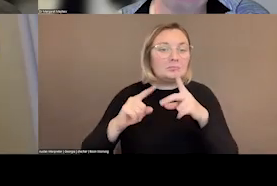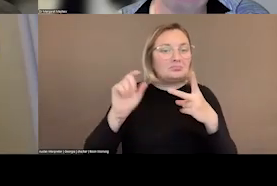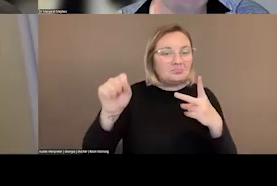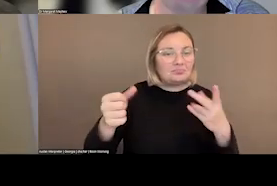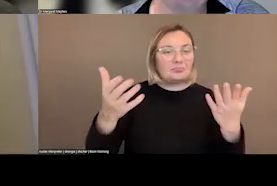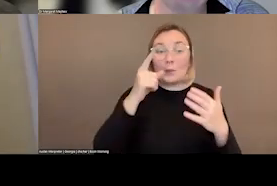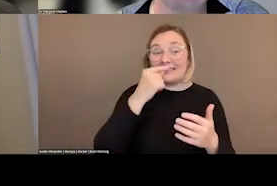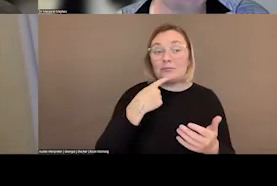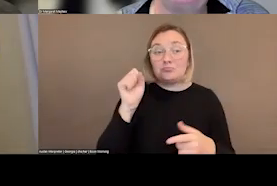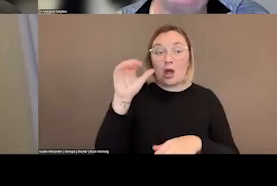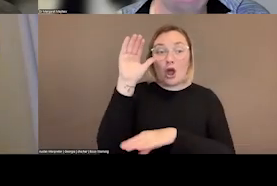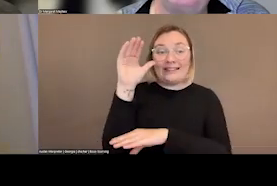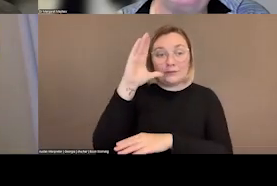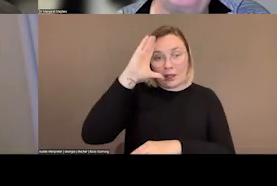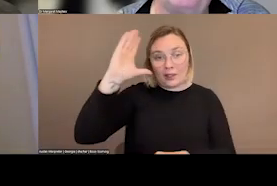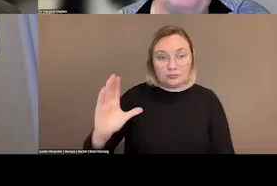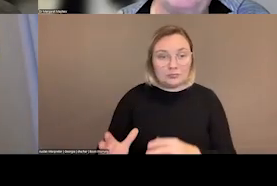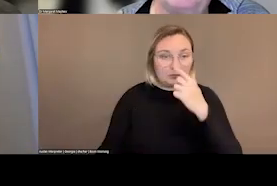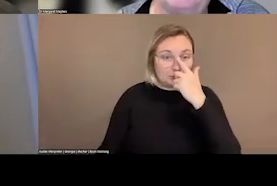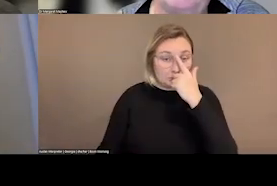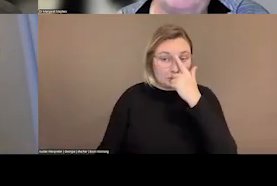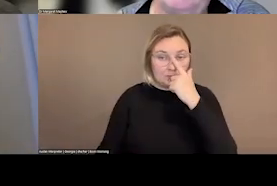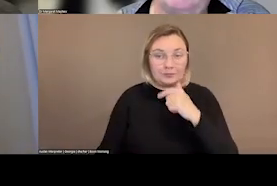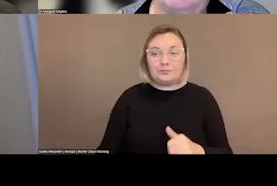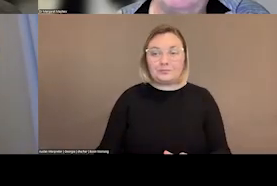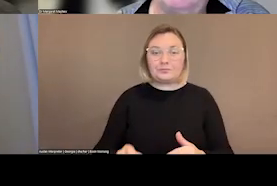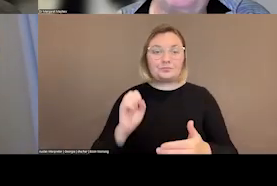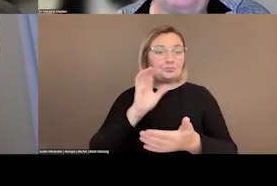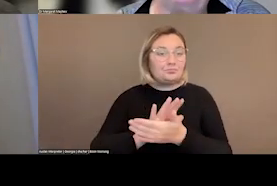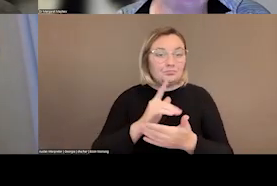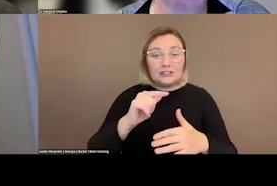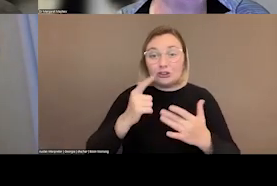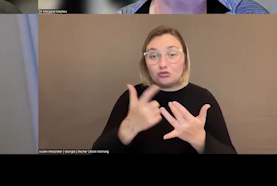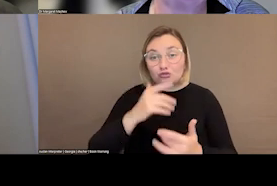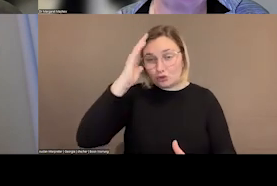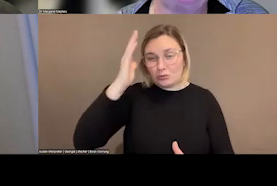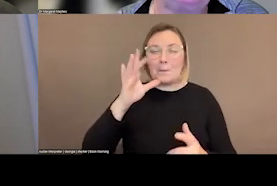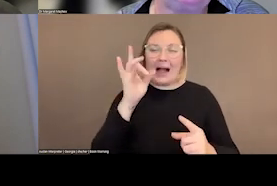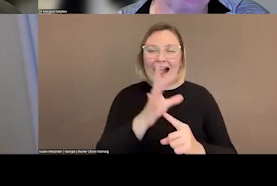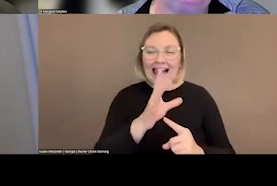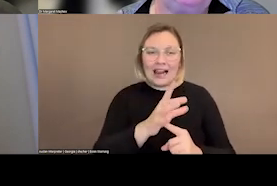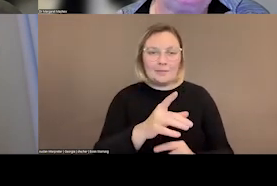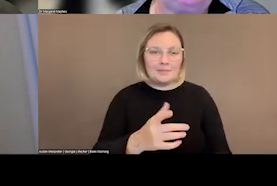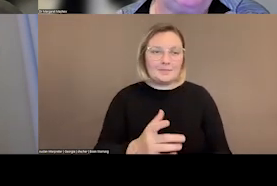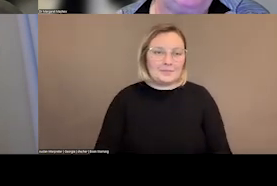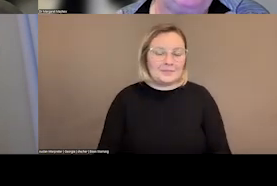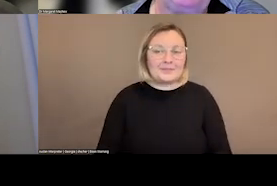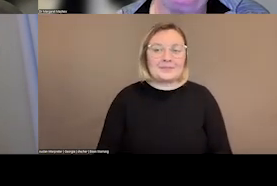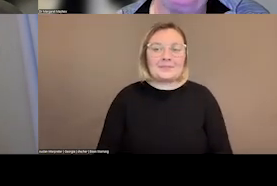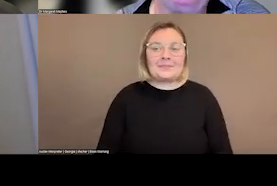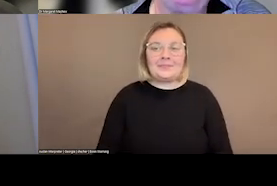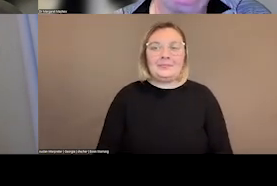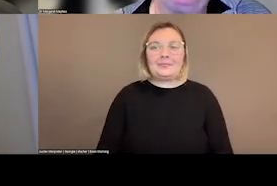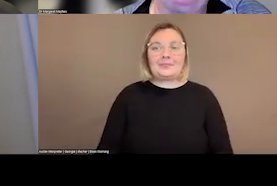another country. So we need Yep. only one country here Yep. as the main place. Then we pop that there. Yep.